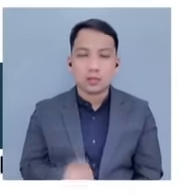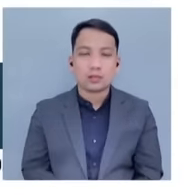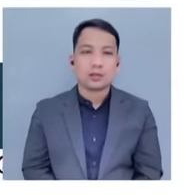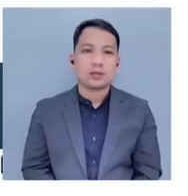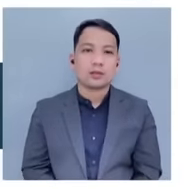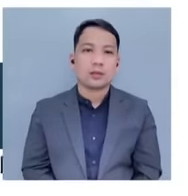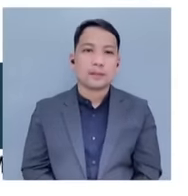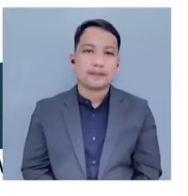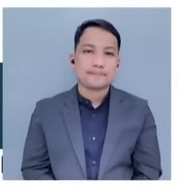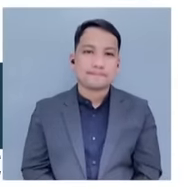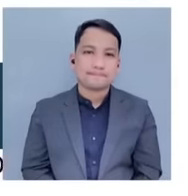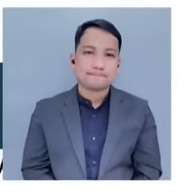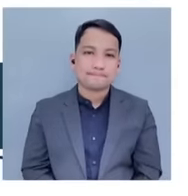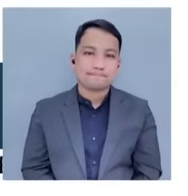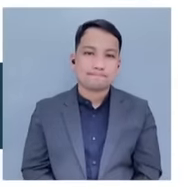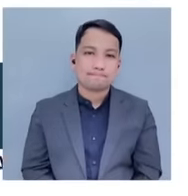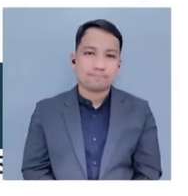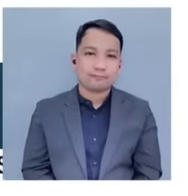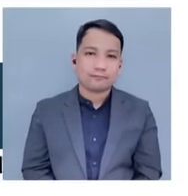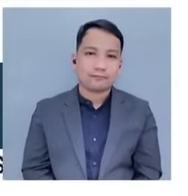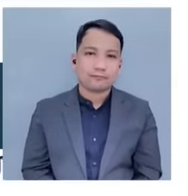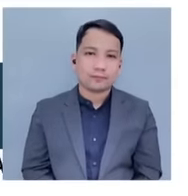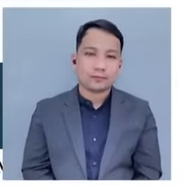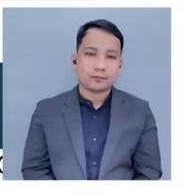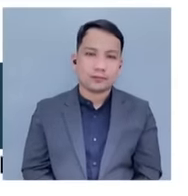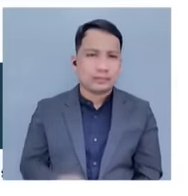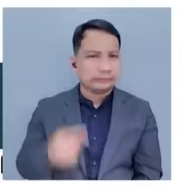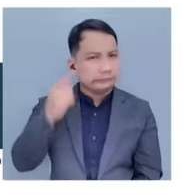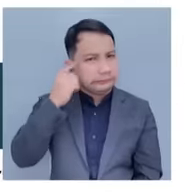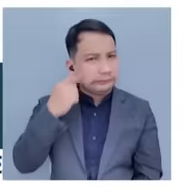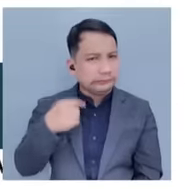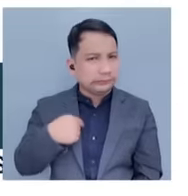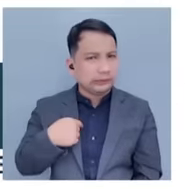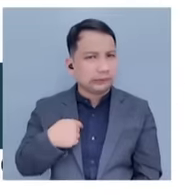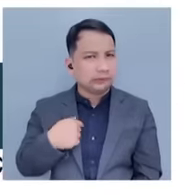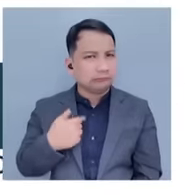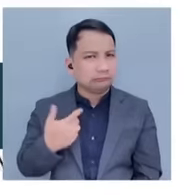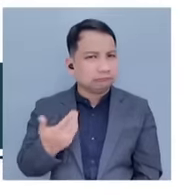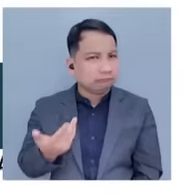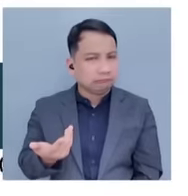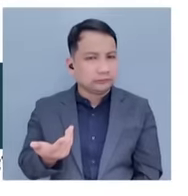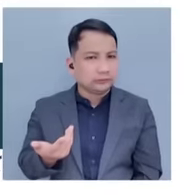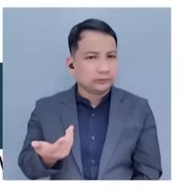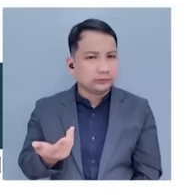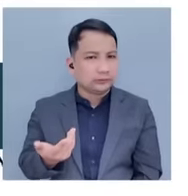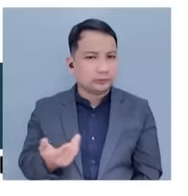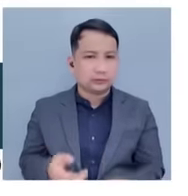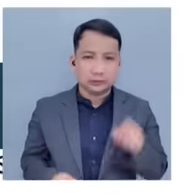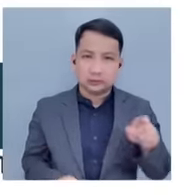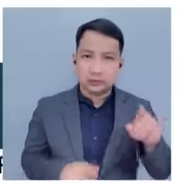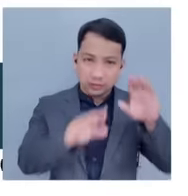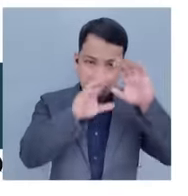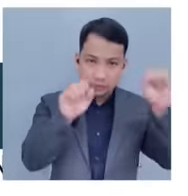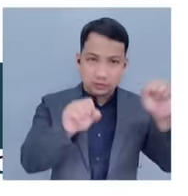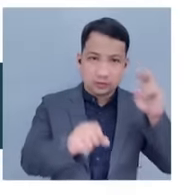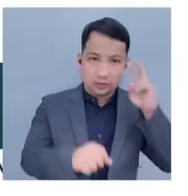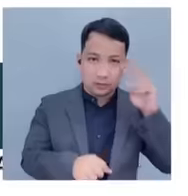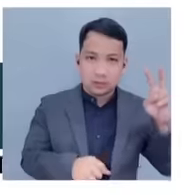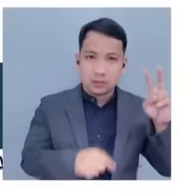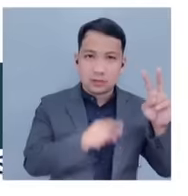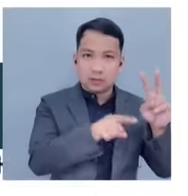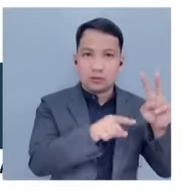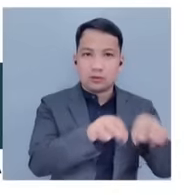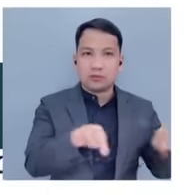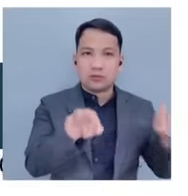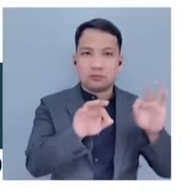I think it's the perception that the Marcoses no longer value what they've